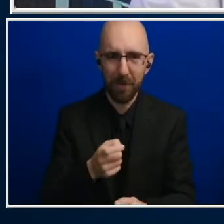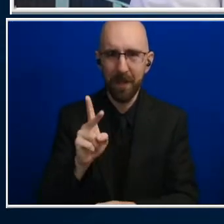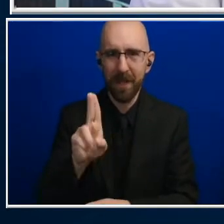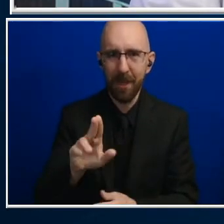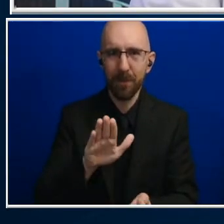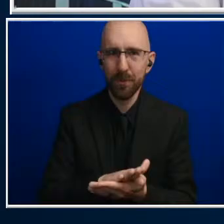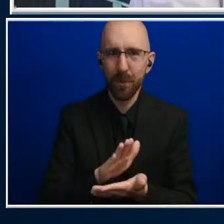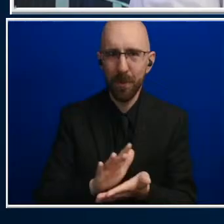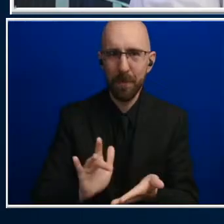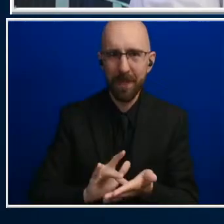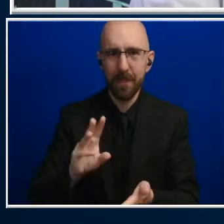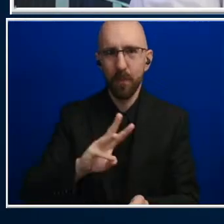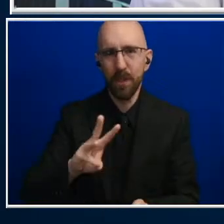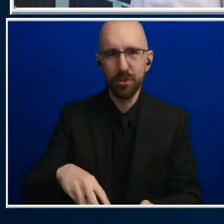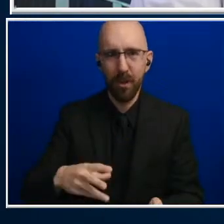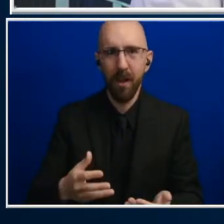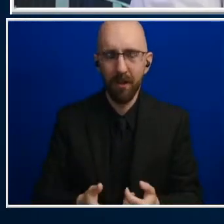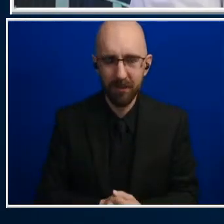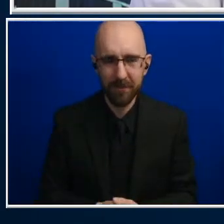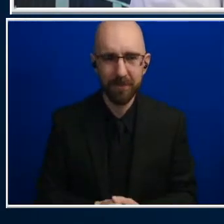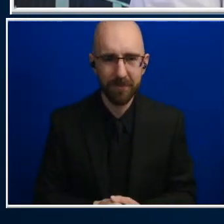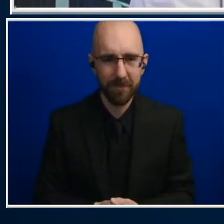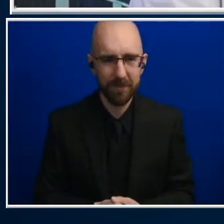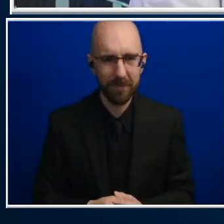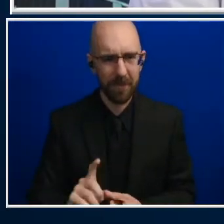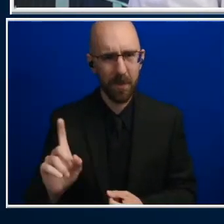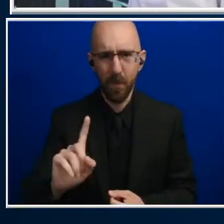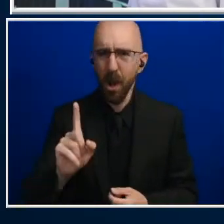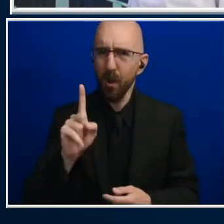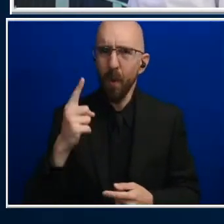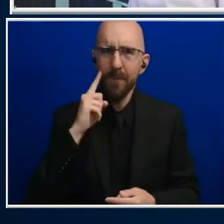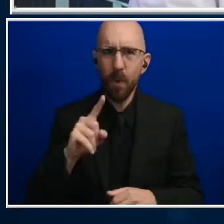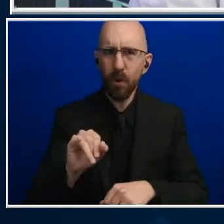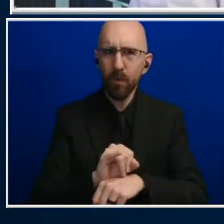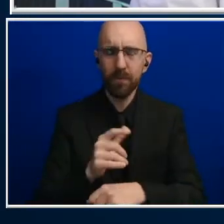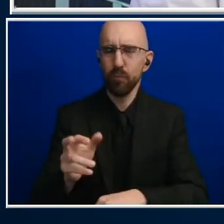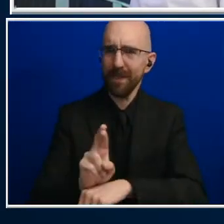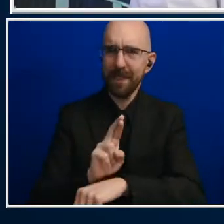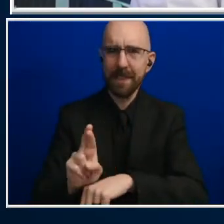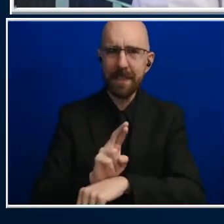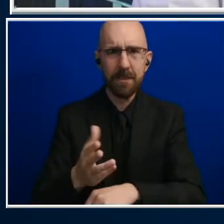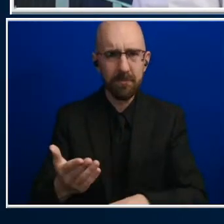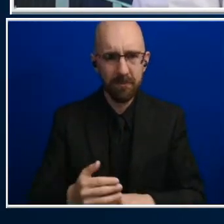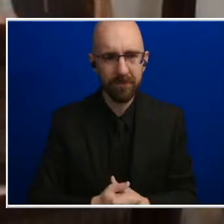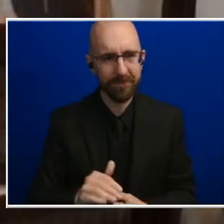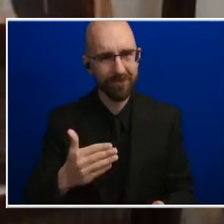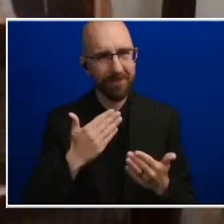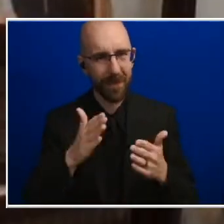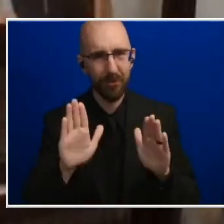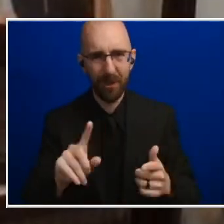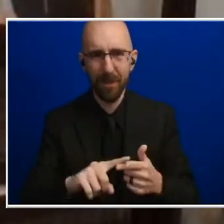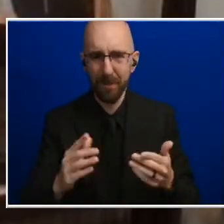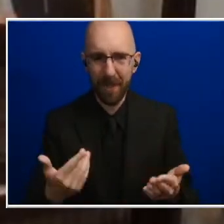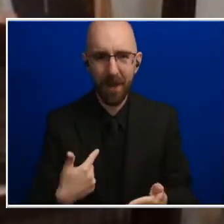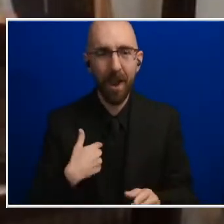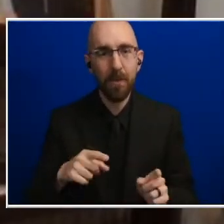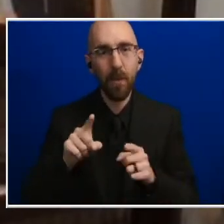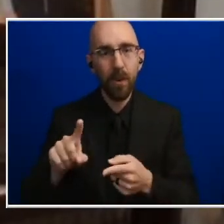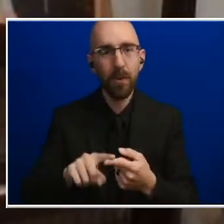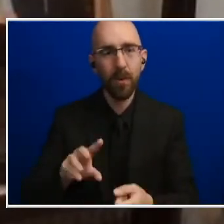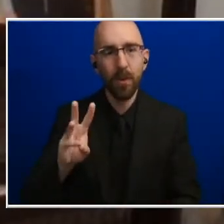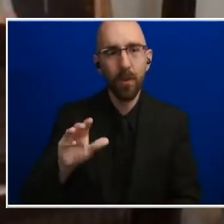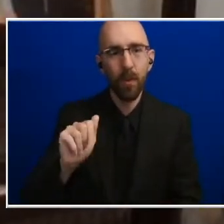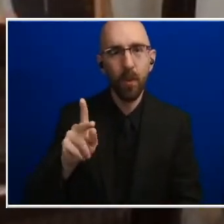Wichita. Where are you going for residency? Thank you. It's great to be here. I'm going to Wake Forest